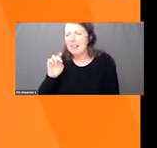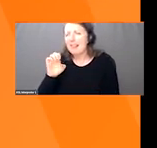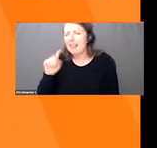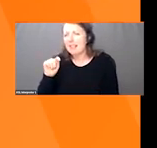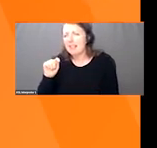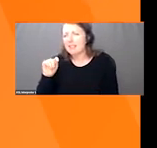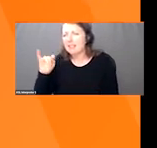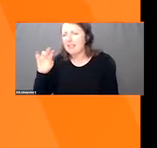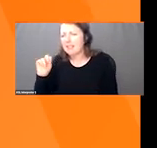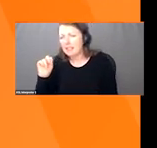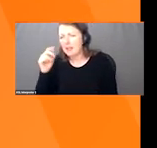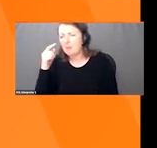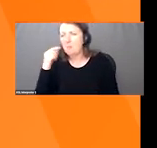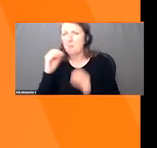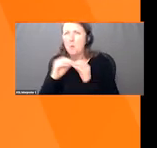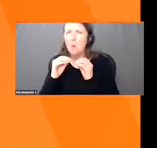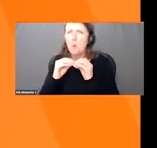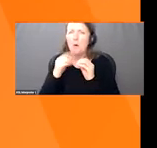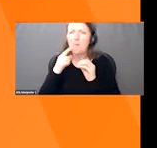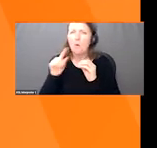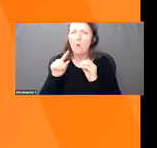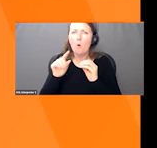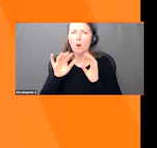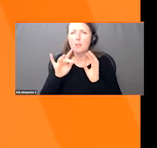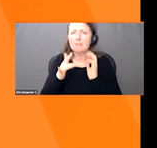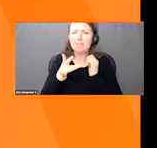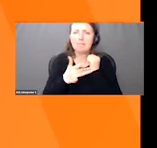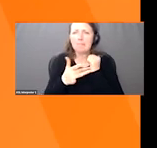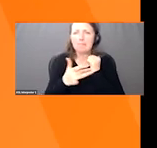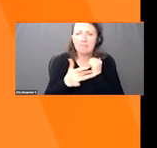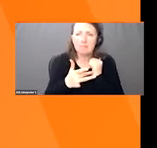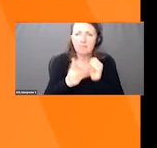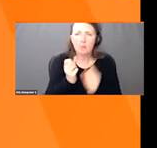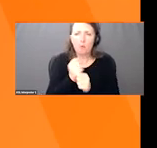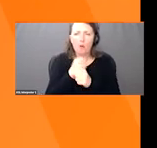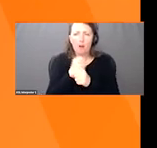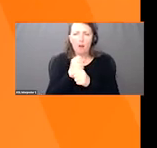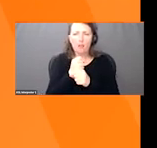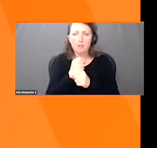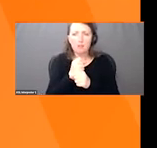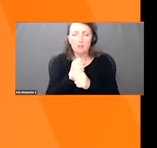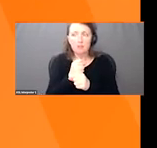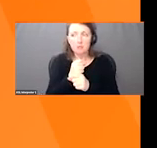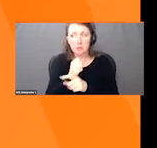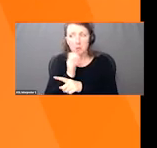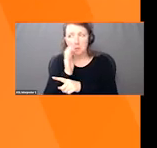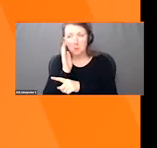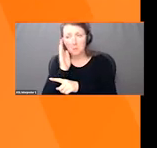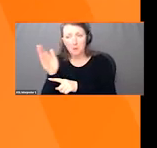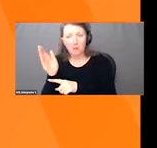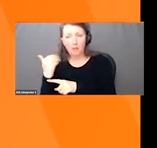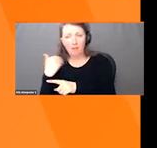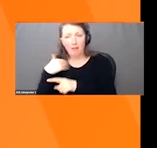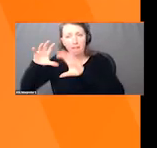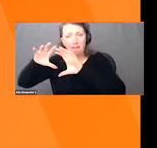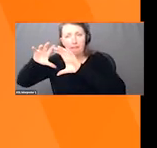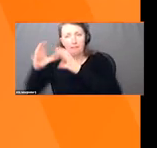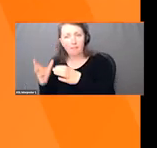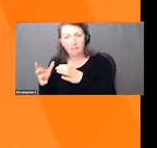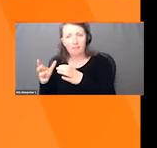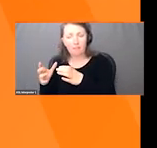is like a very, very new feature to LinkedIn. So I'm not sure if they've got a category